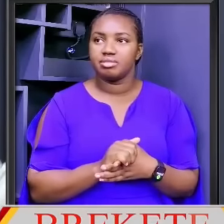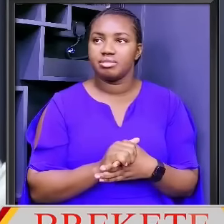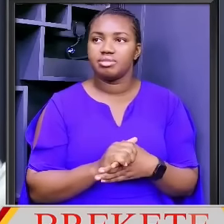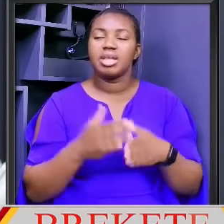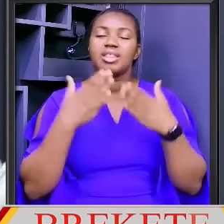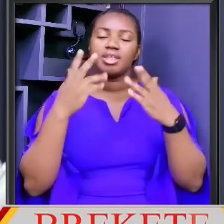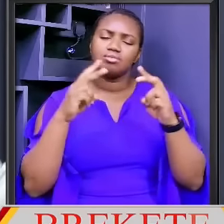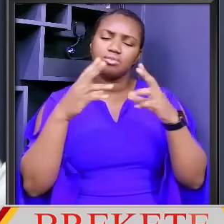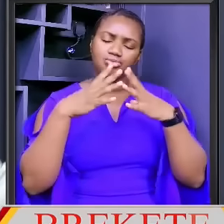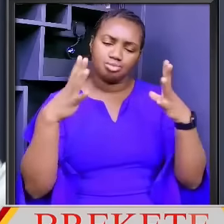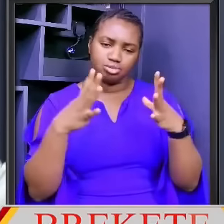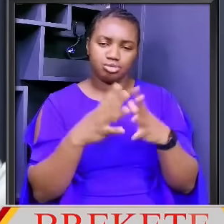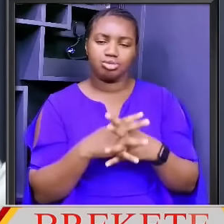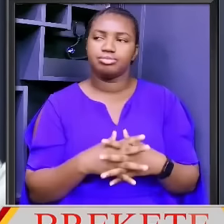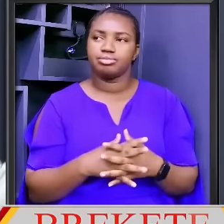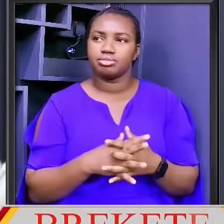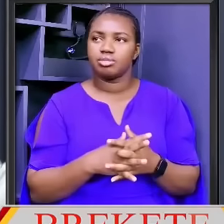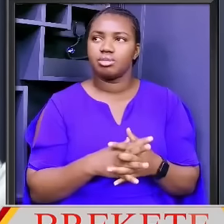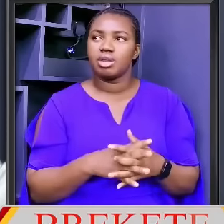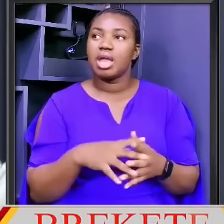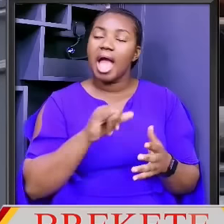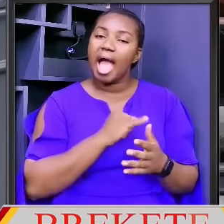thank you very much yes ma